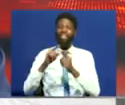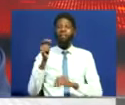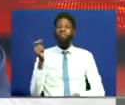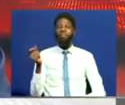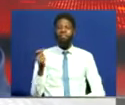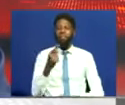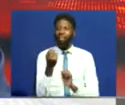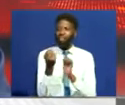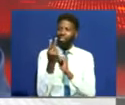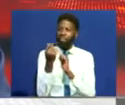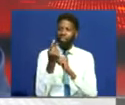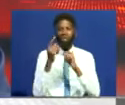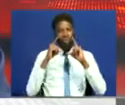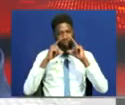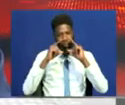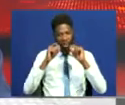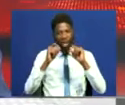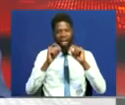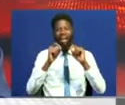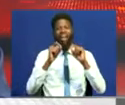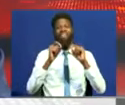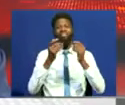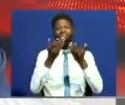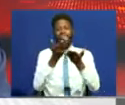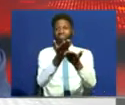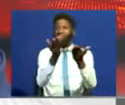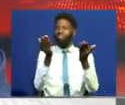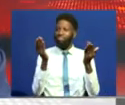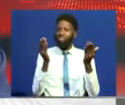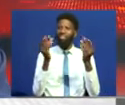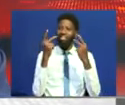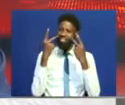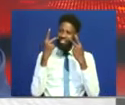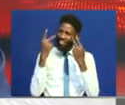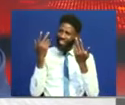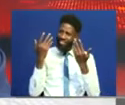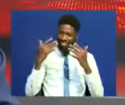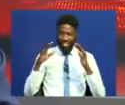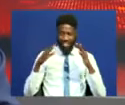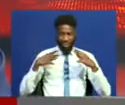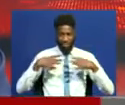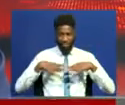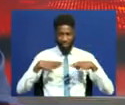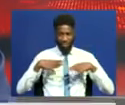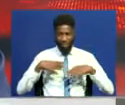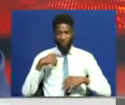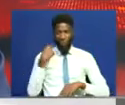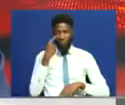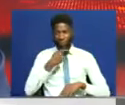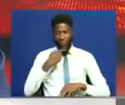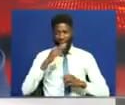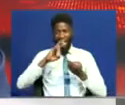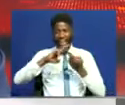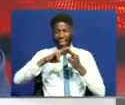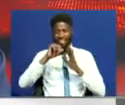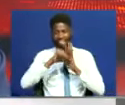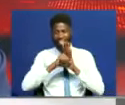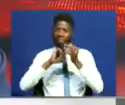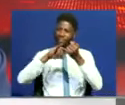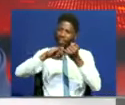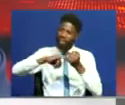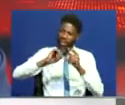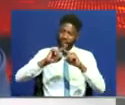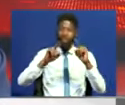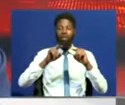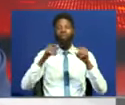intimate partners, other persons who are actually inflicting this. And as I speak to you, my heart bleeds.